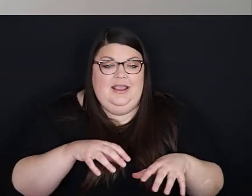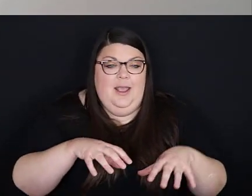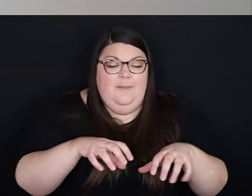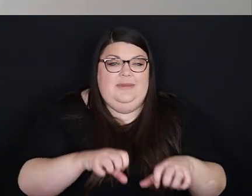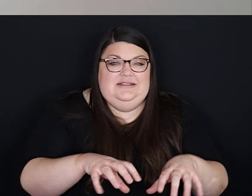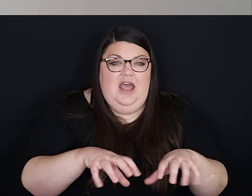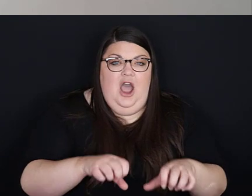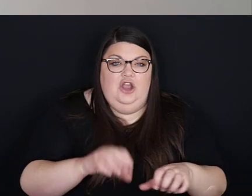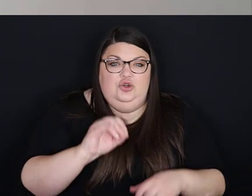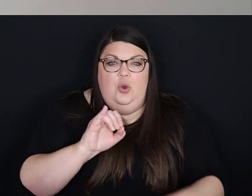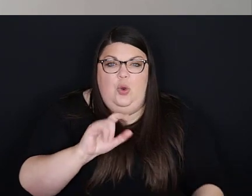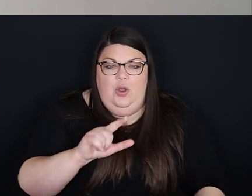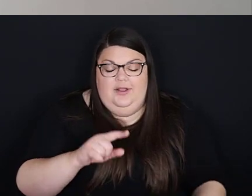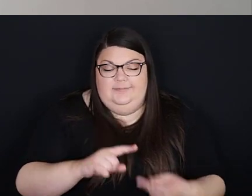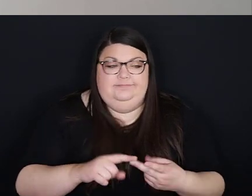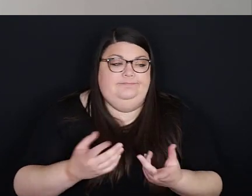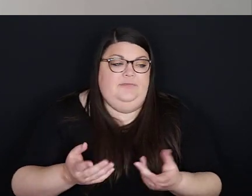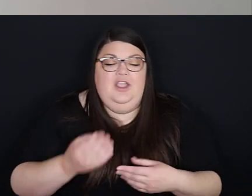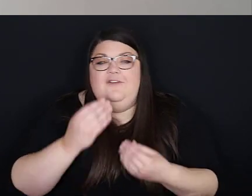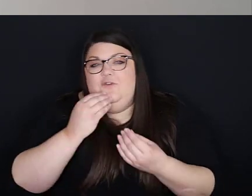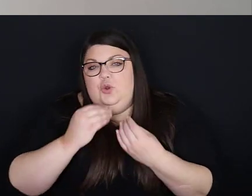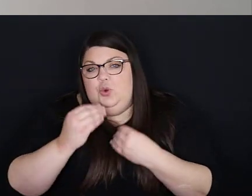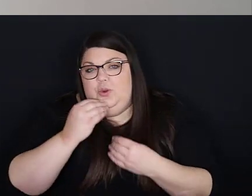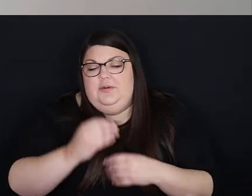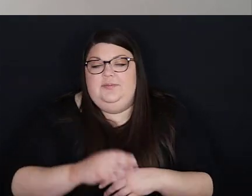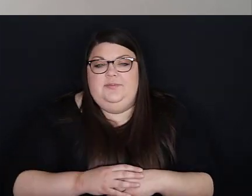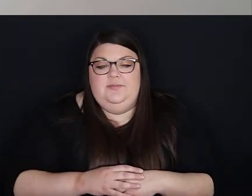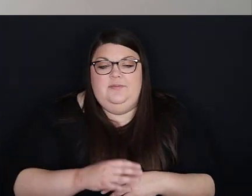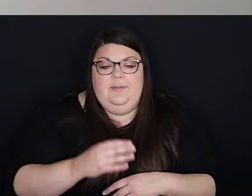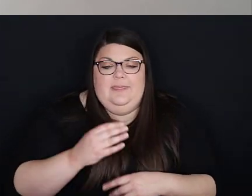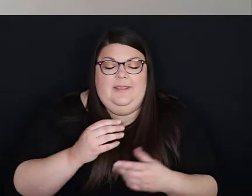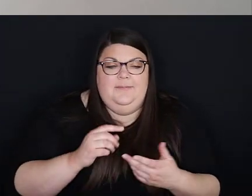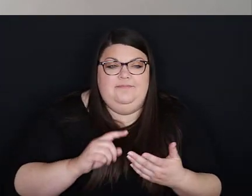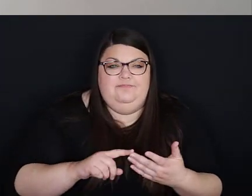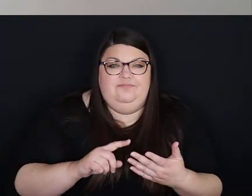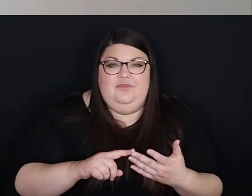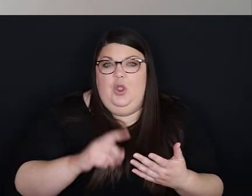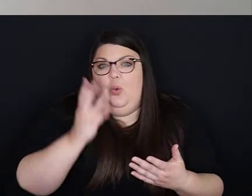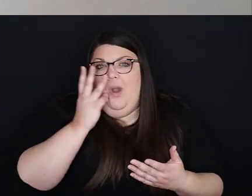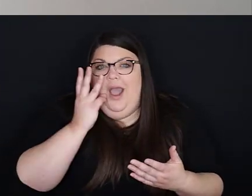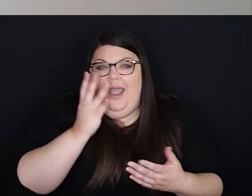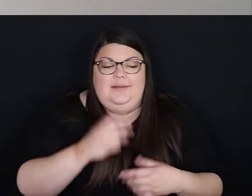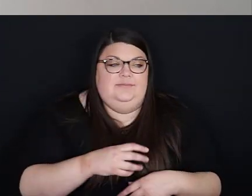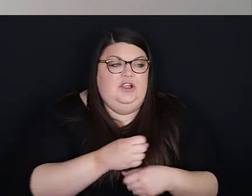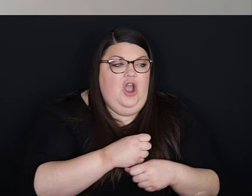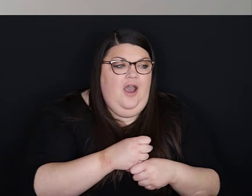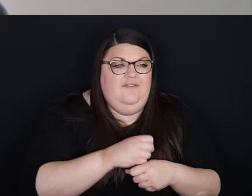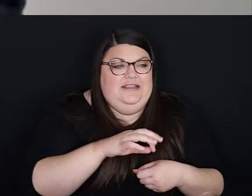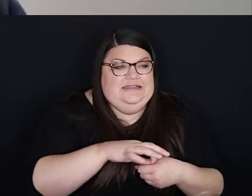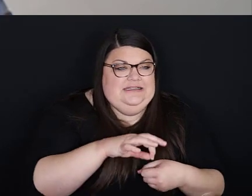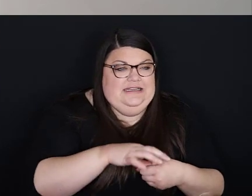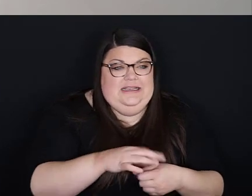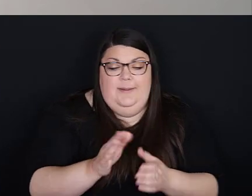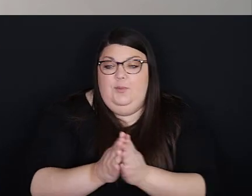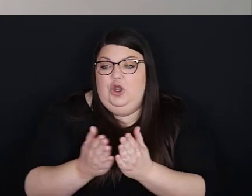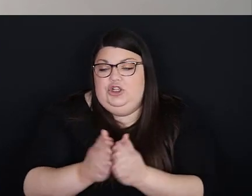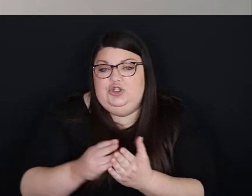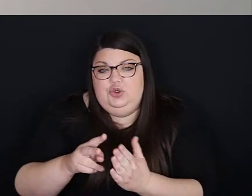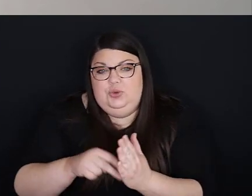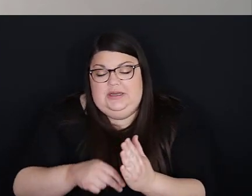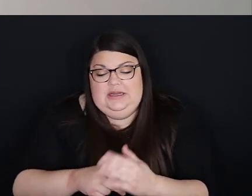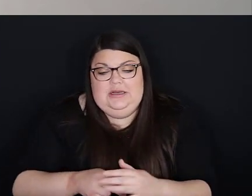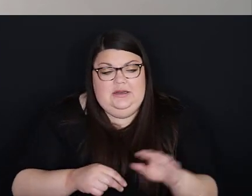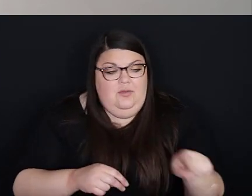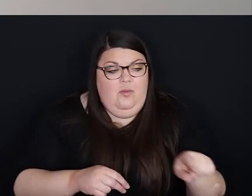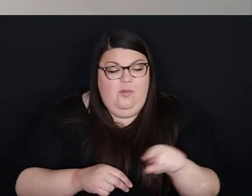massage oils, there was food, there was wine, there was coffee and tea, there were books to read, there was